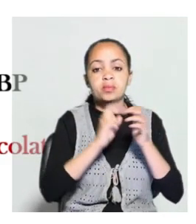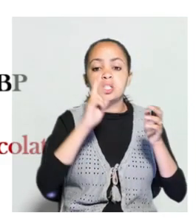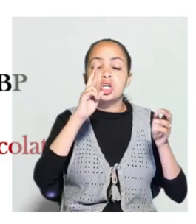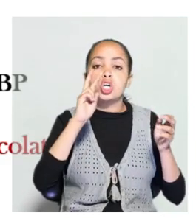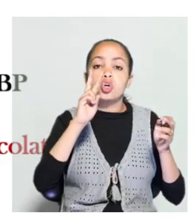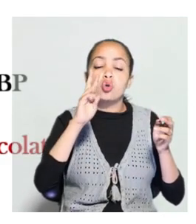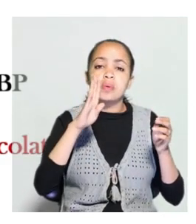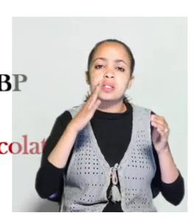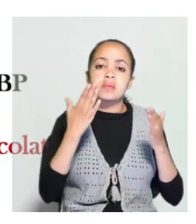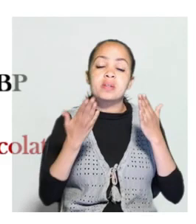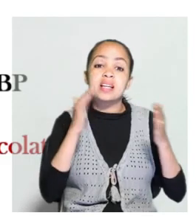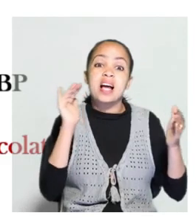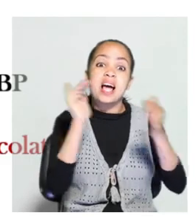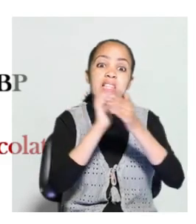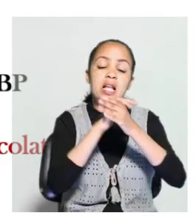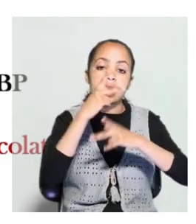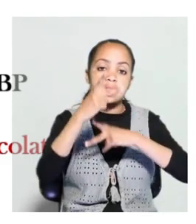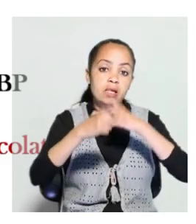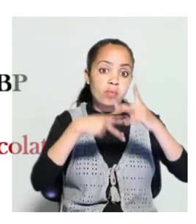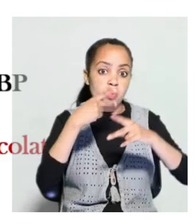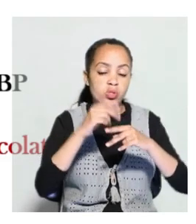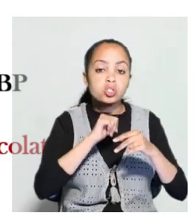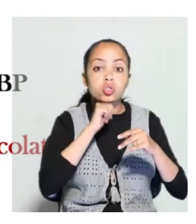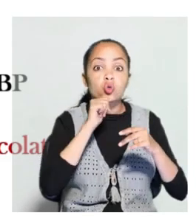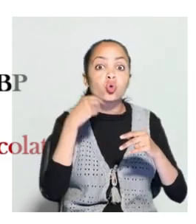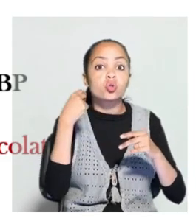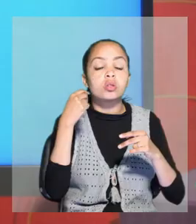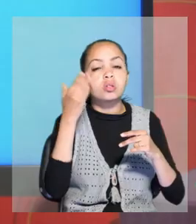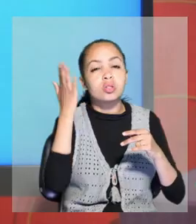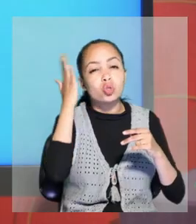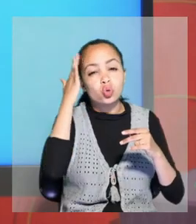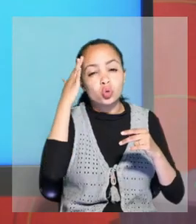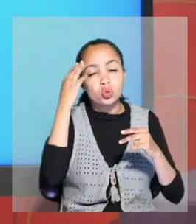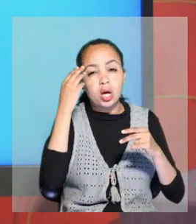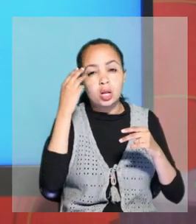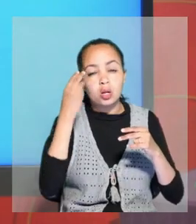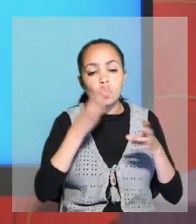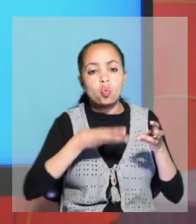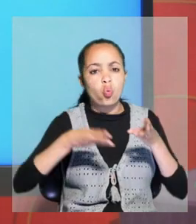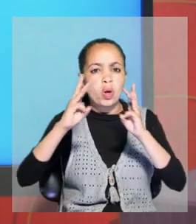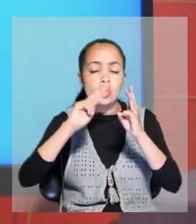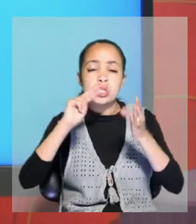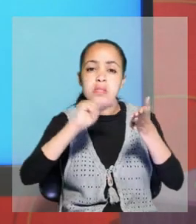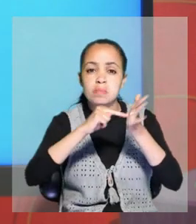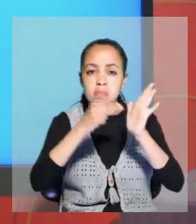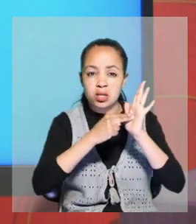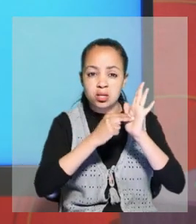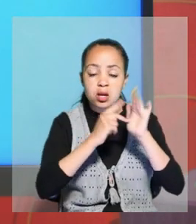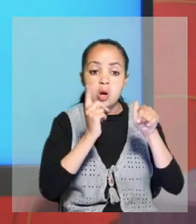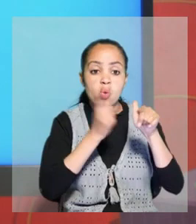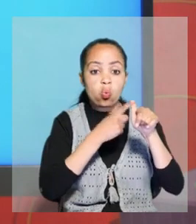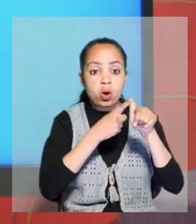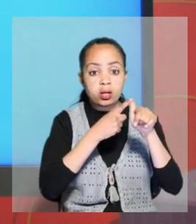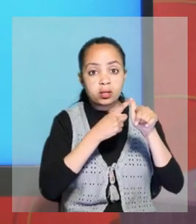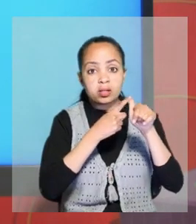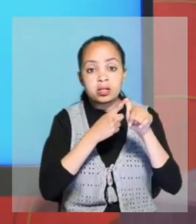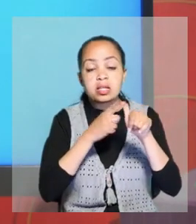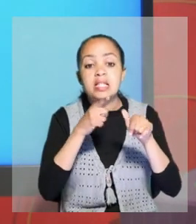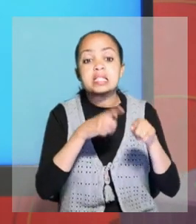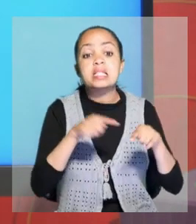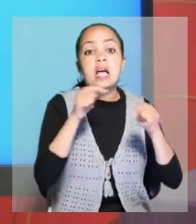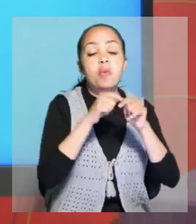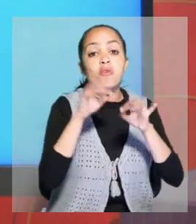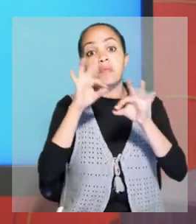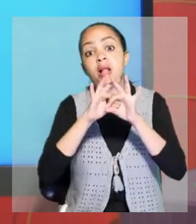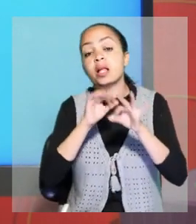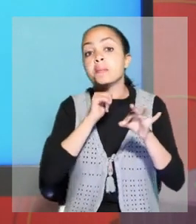Rubisco become catalyze the process in unusual manner. Which you mean? 1. This type of